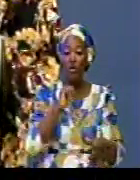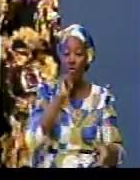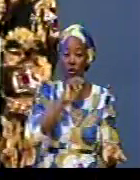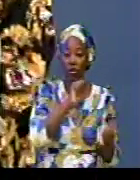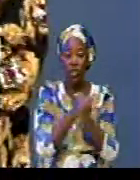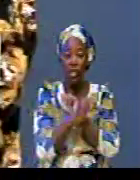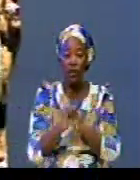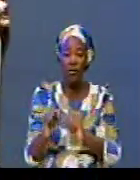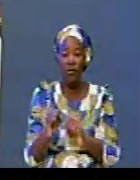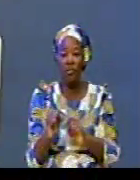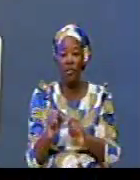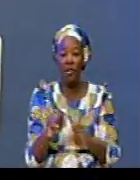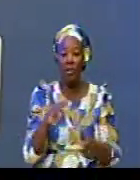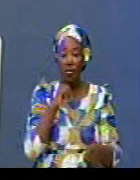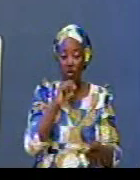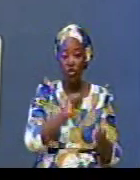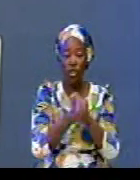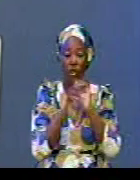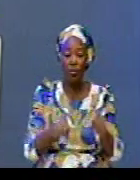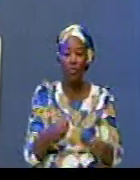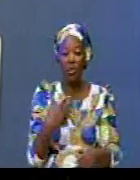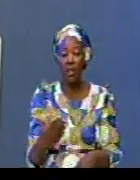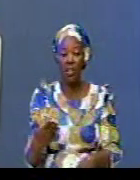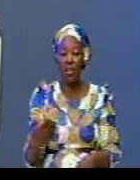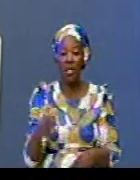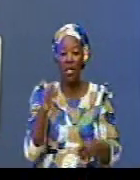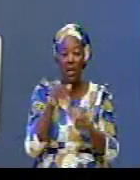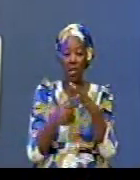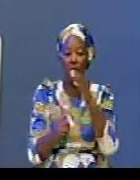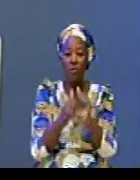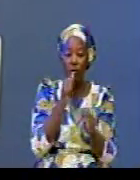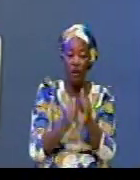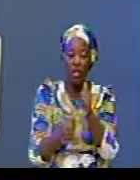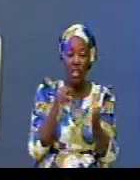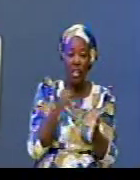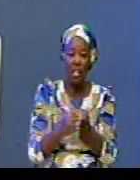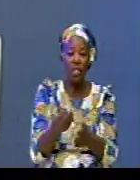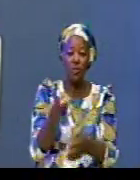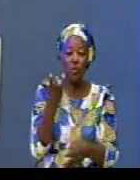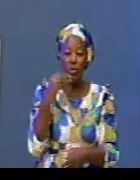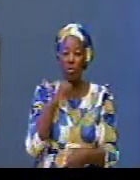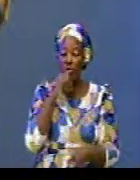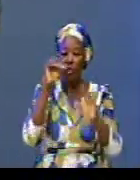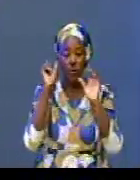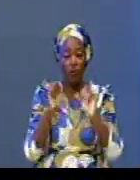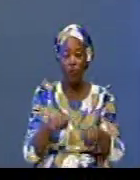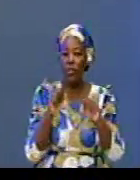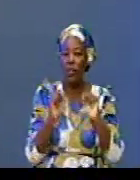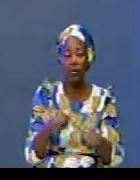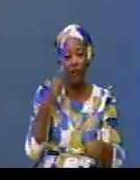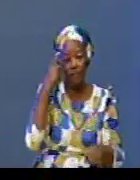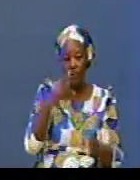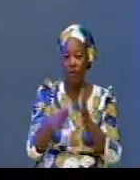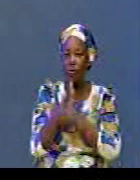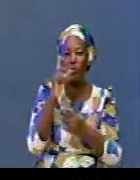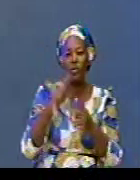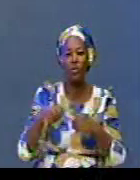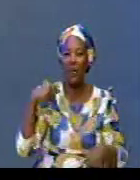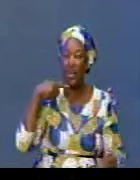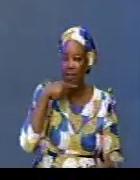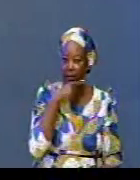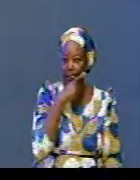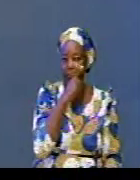two immutable, unchangeable things, in which it